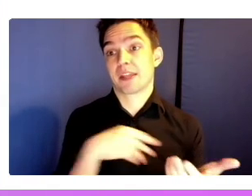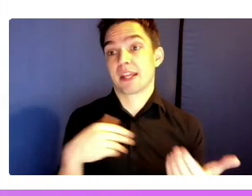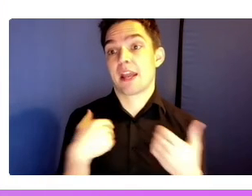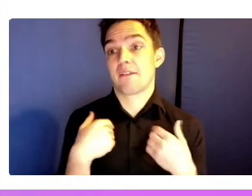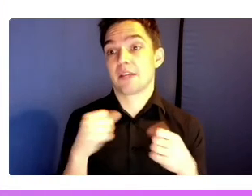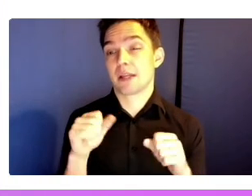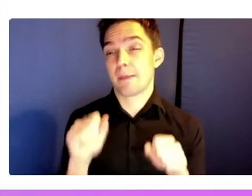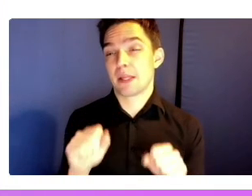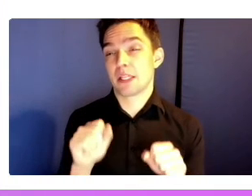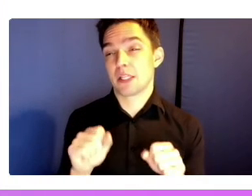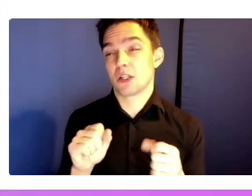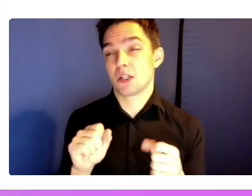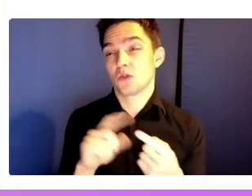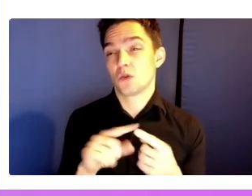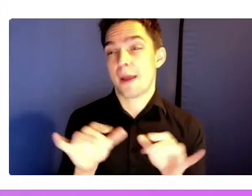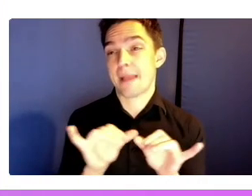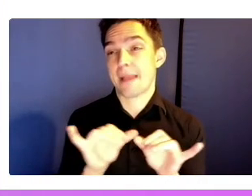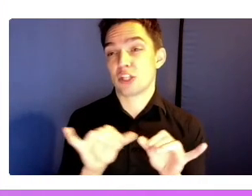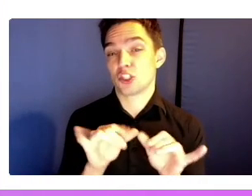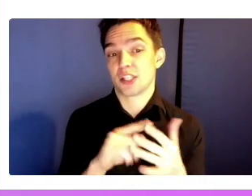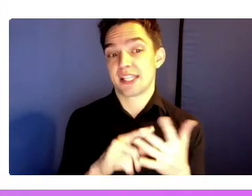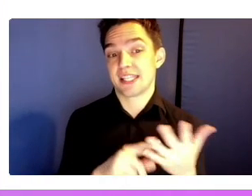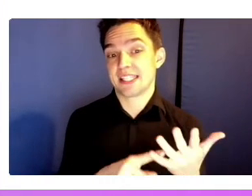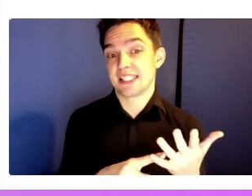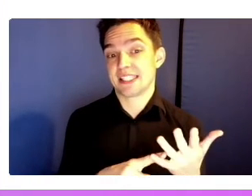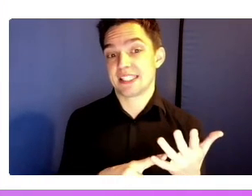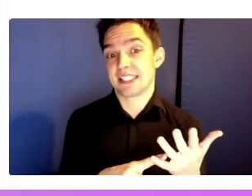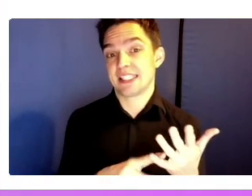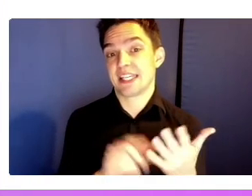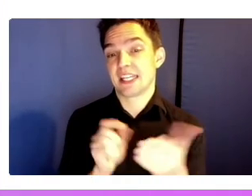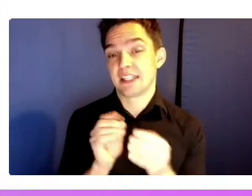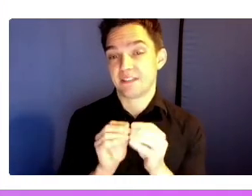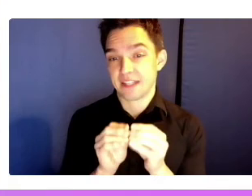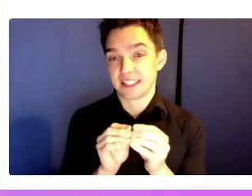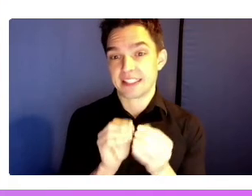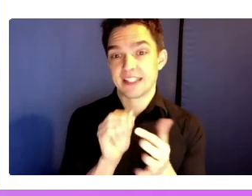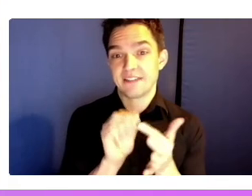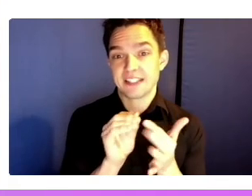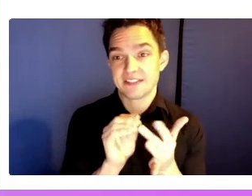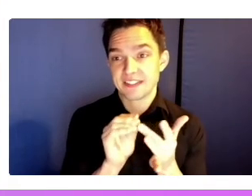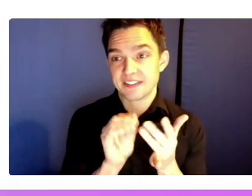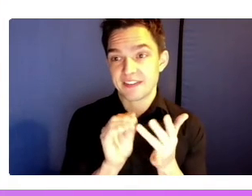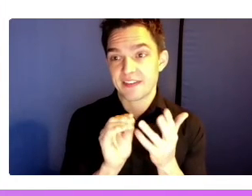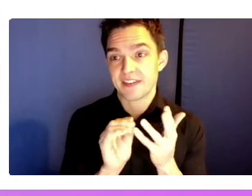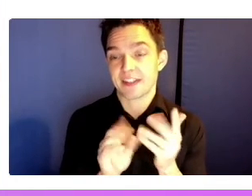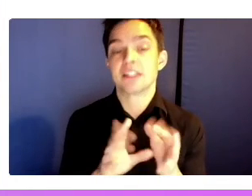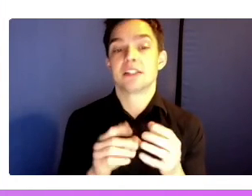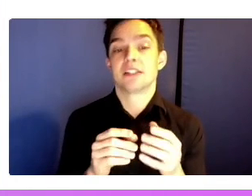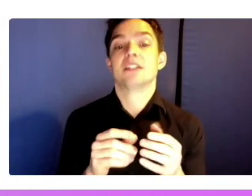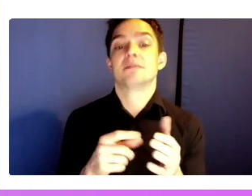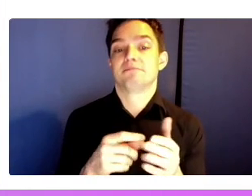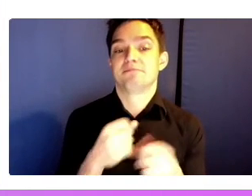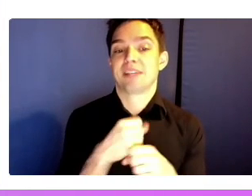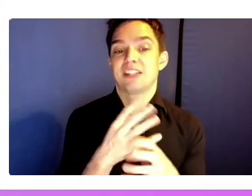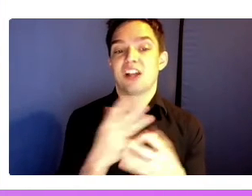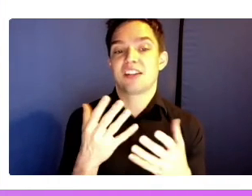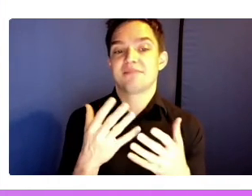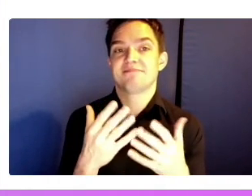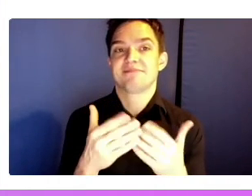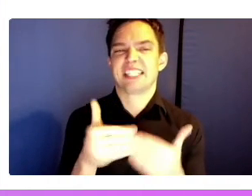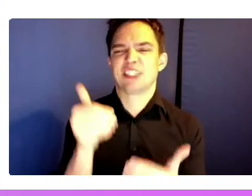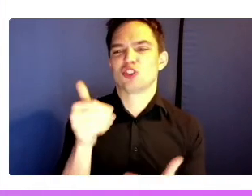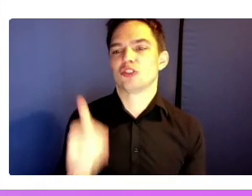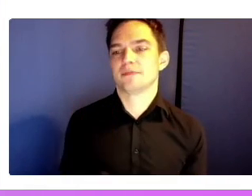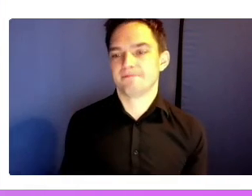to kind of measure these out into little fixes produced a lot of effort, or made it a lot easier.